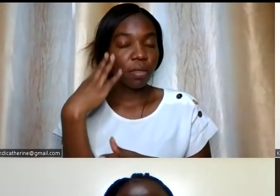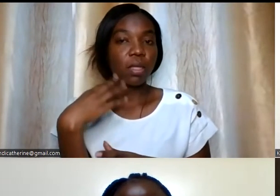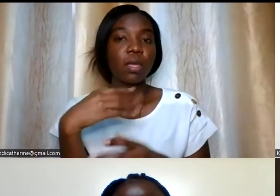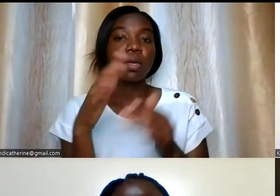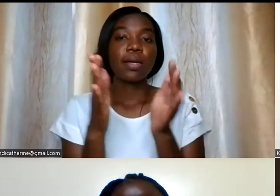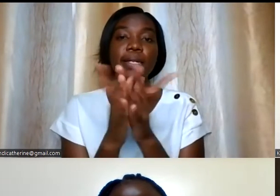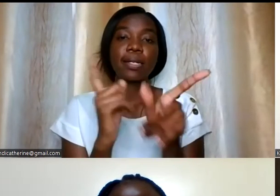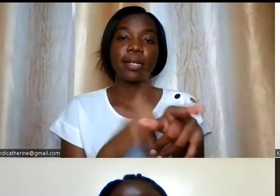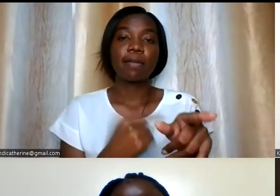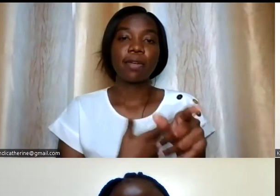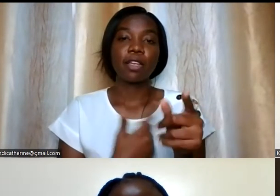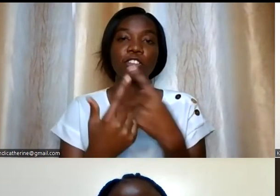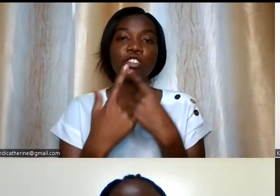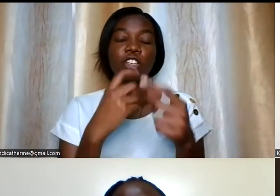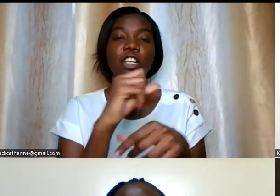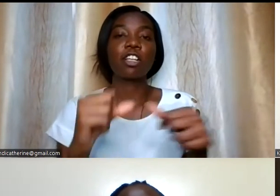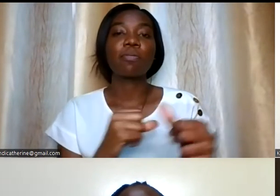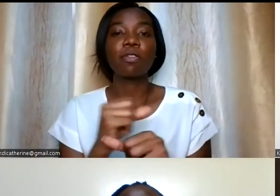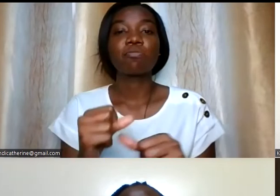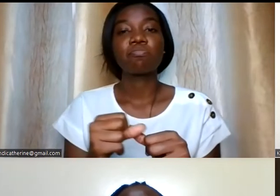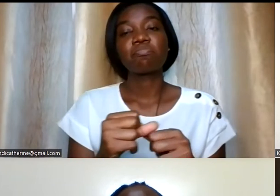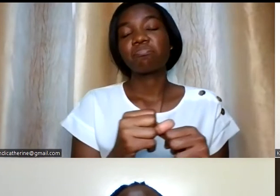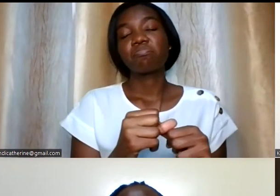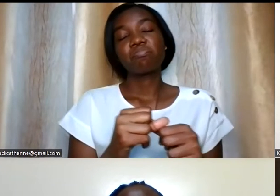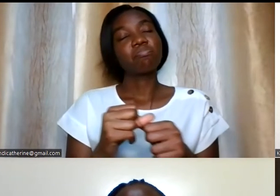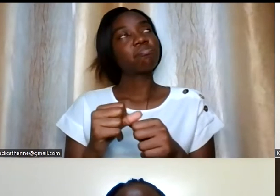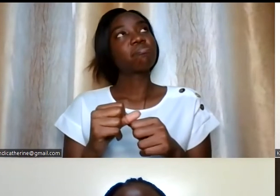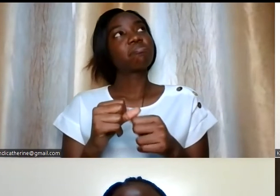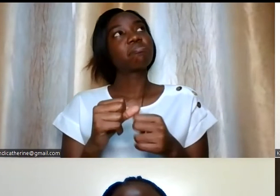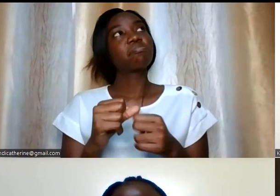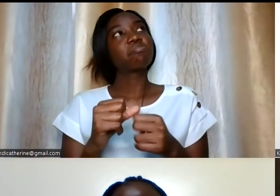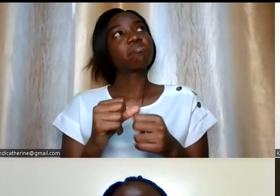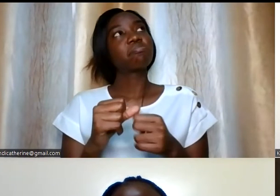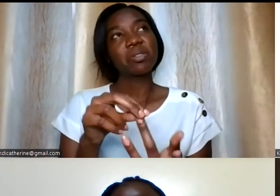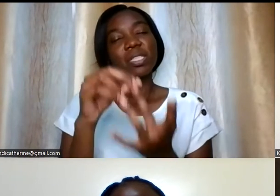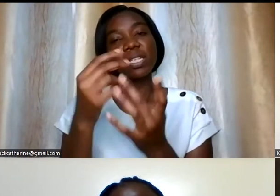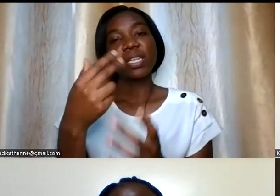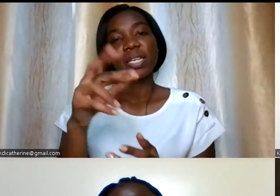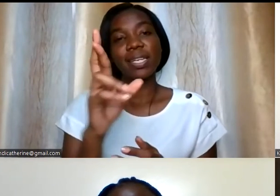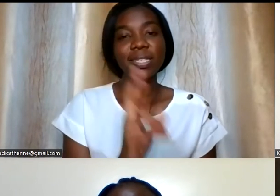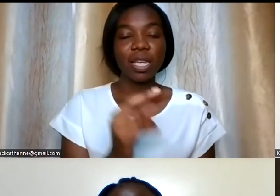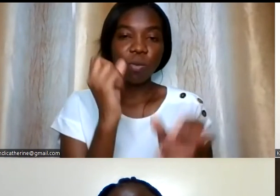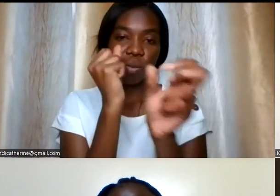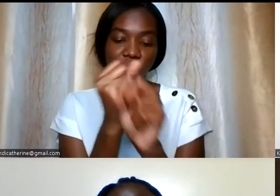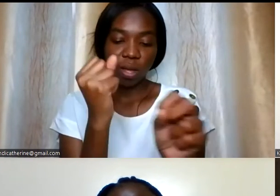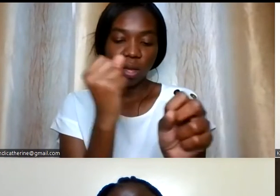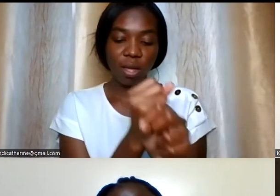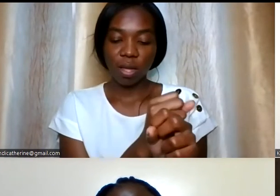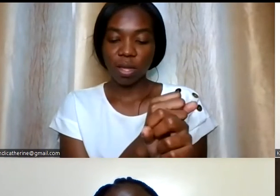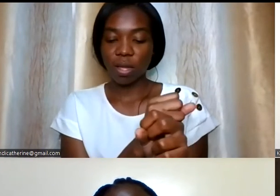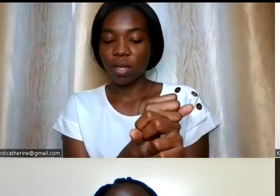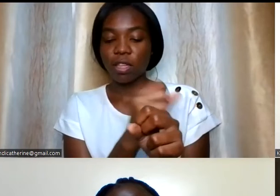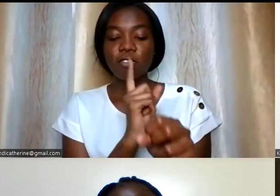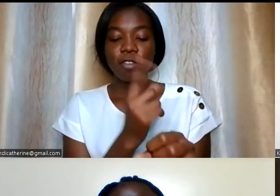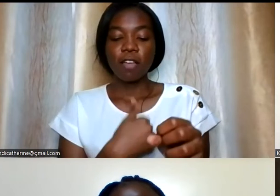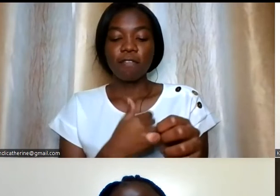about prioritizing HR assignments, there are certain roles within the HR department that